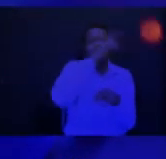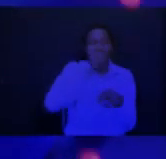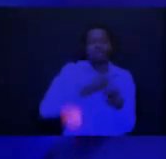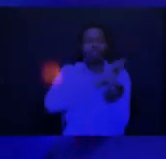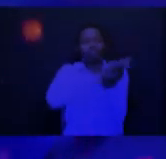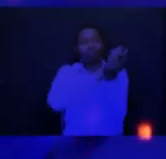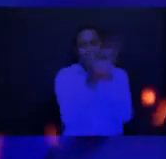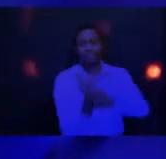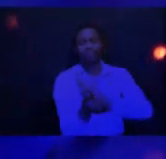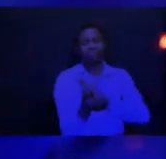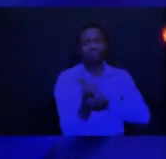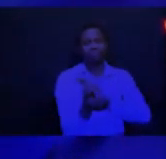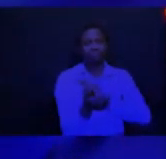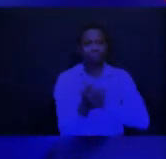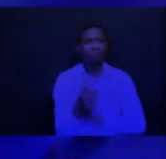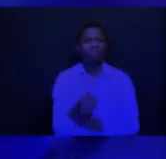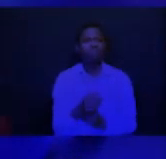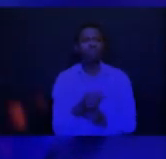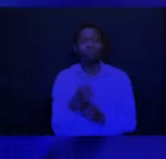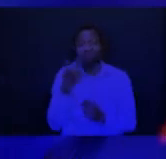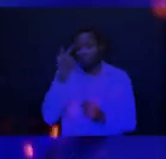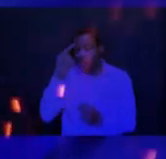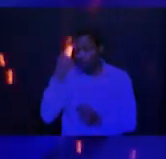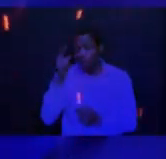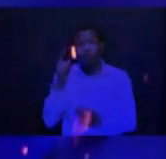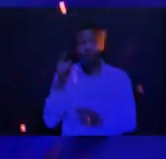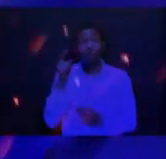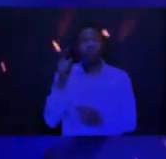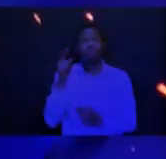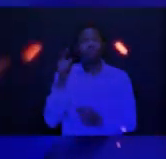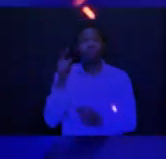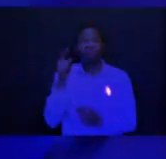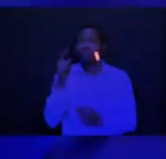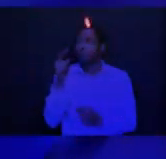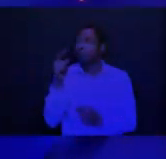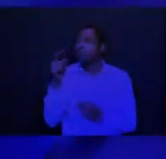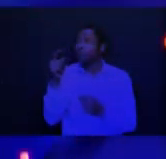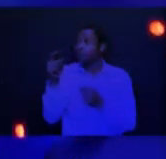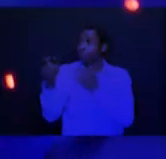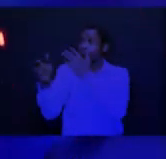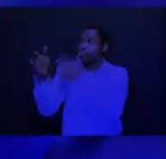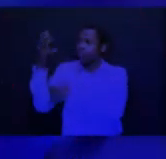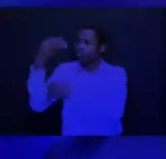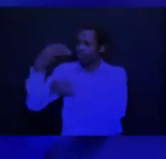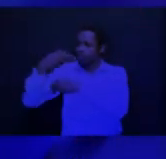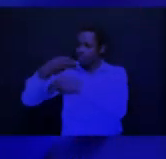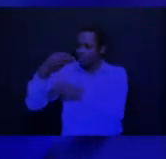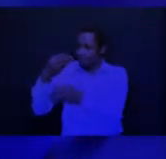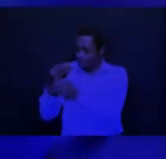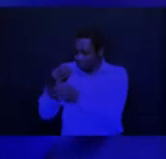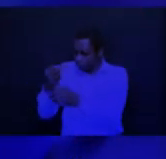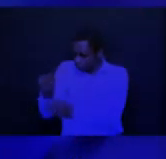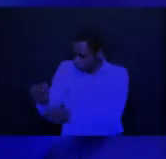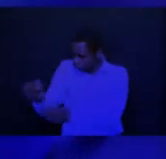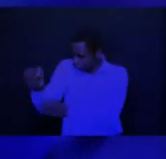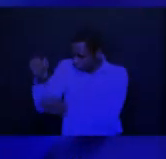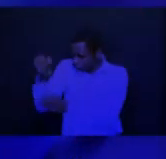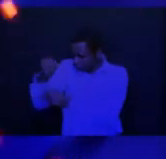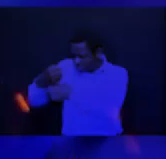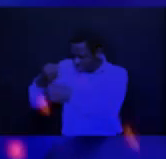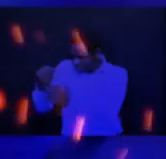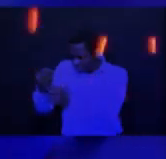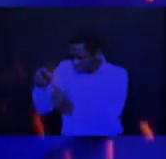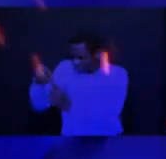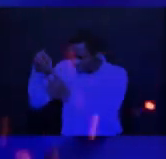big one. For he has set a day. If you say, "Where ye debi," when he will judge the